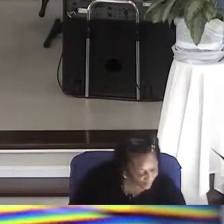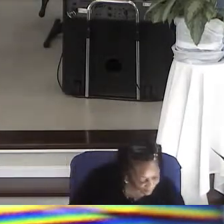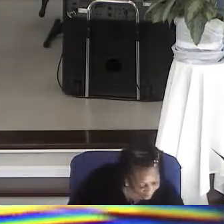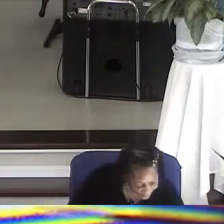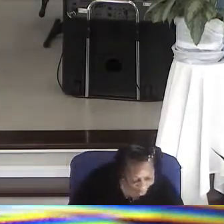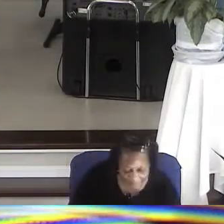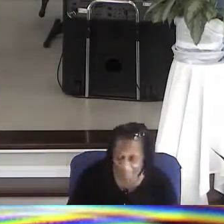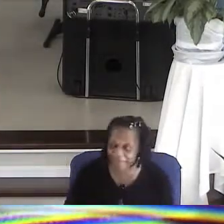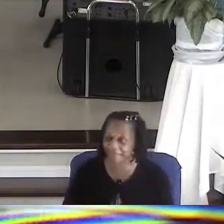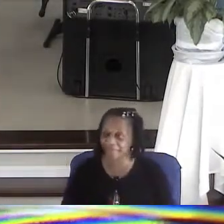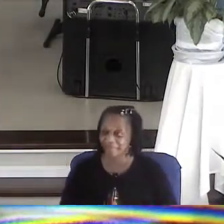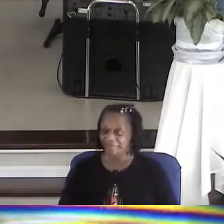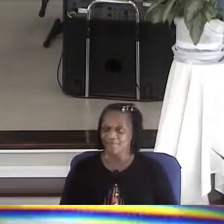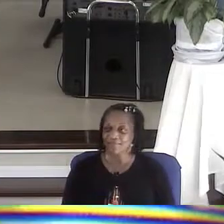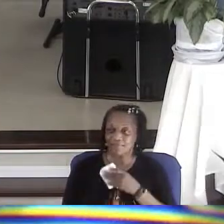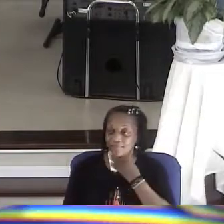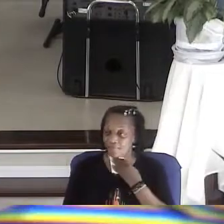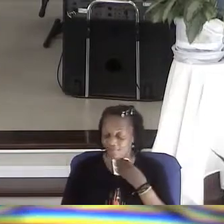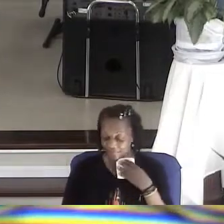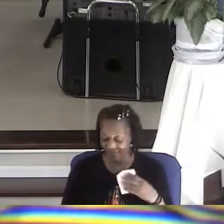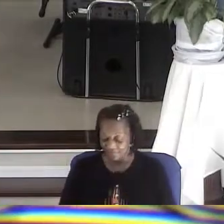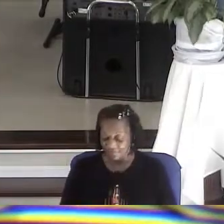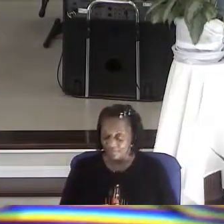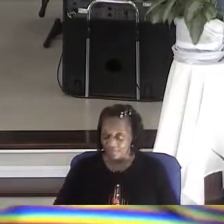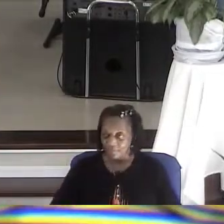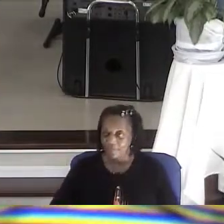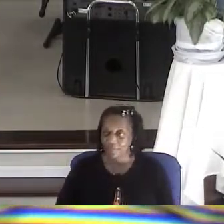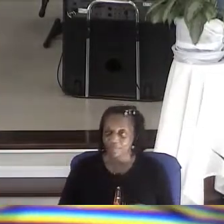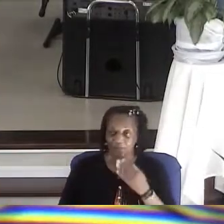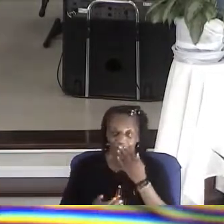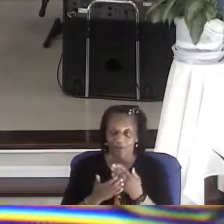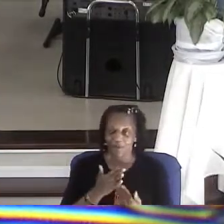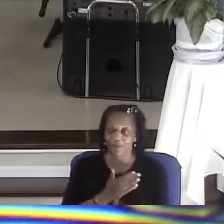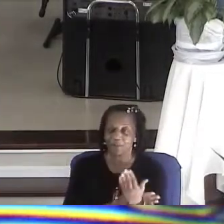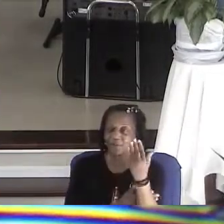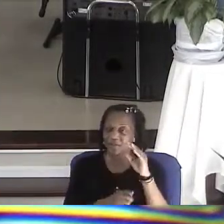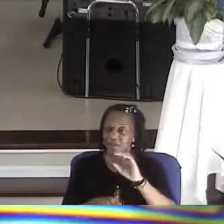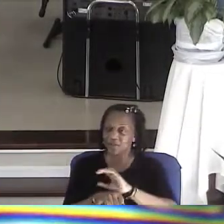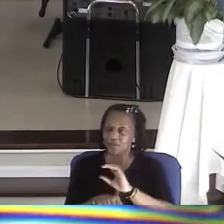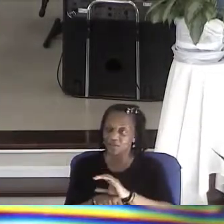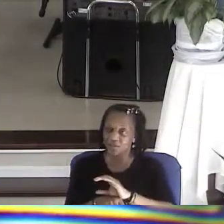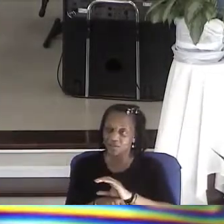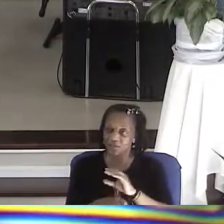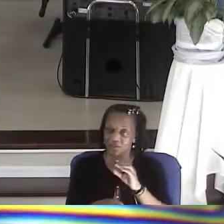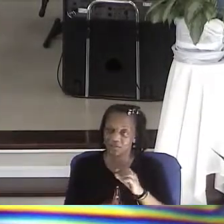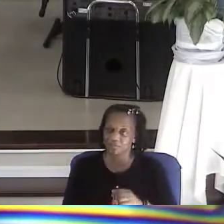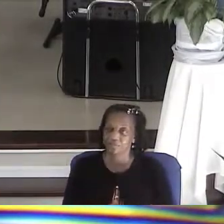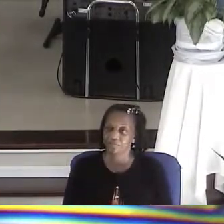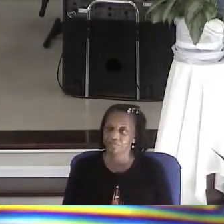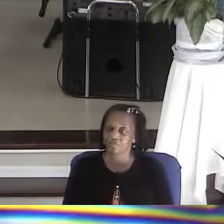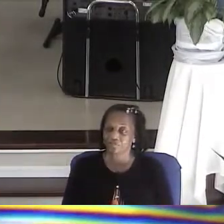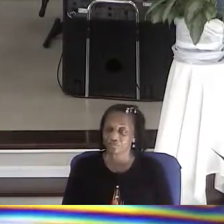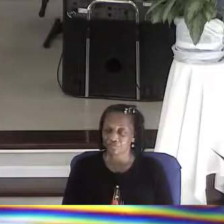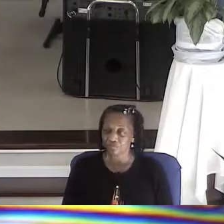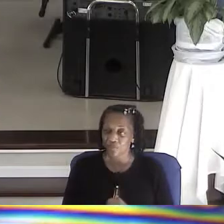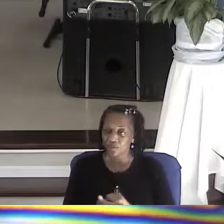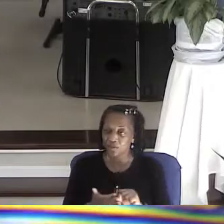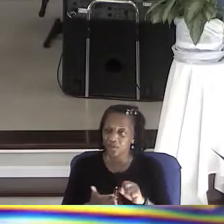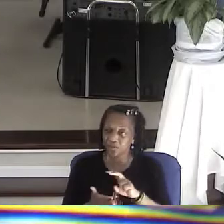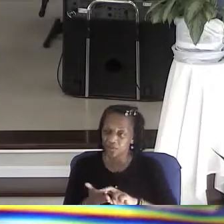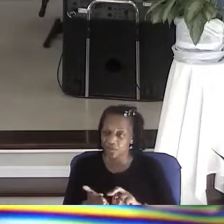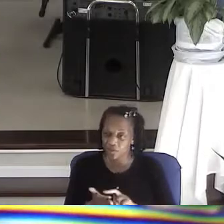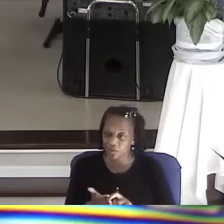Morning, church. Morning. The scripture reading is taken from John chapter 12, verses 34